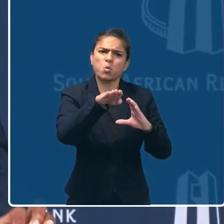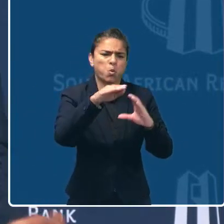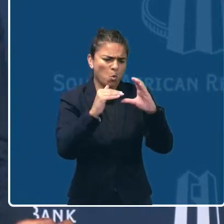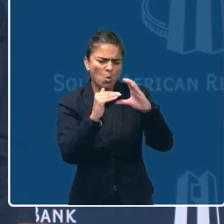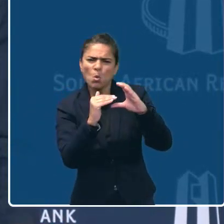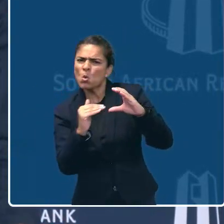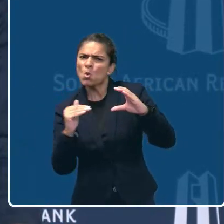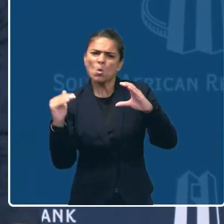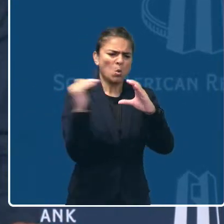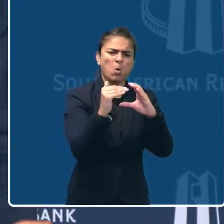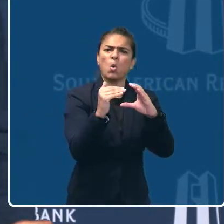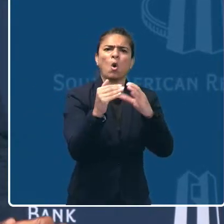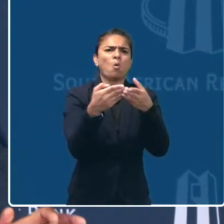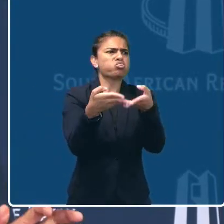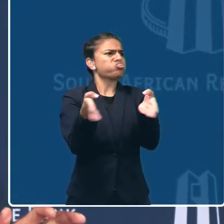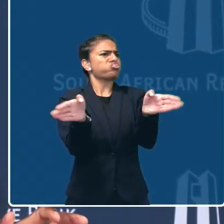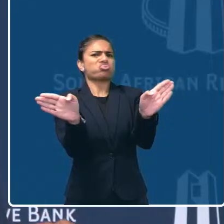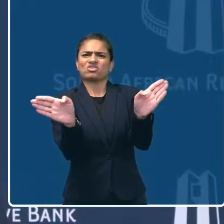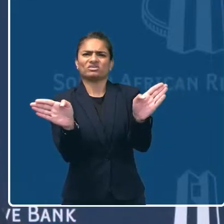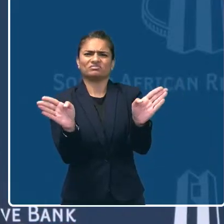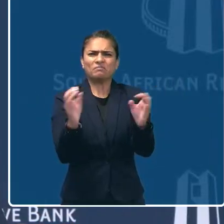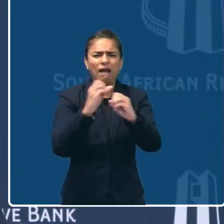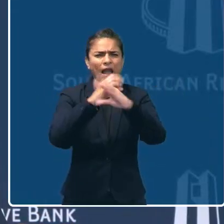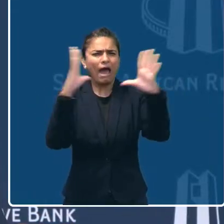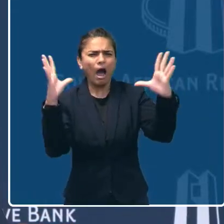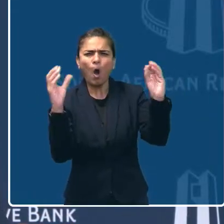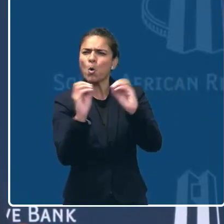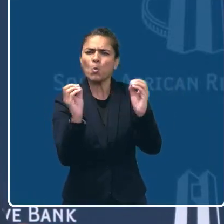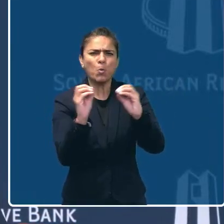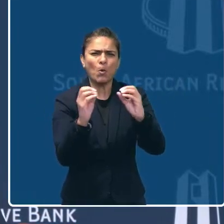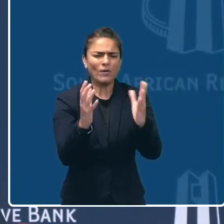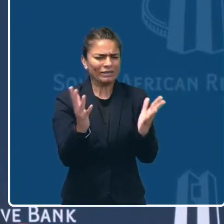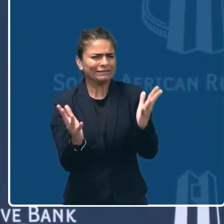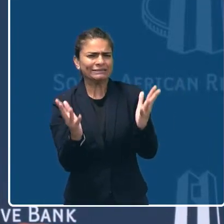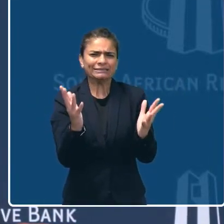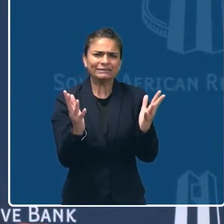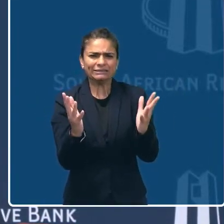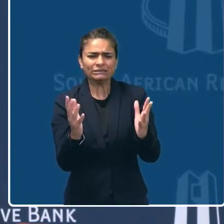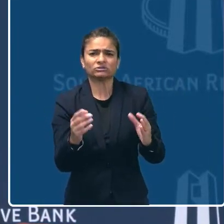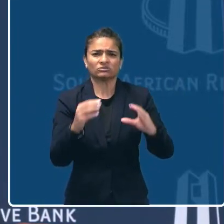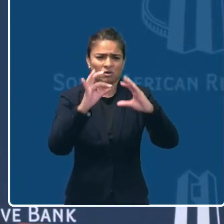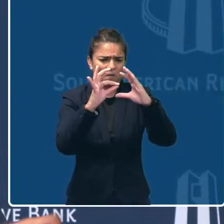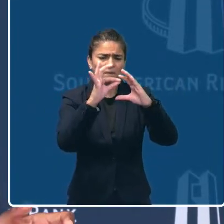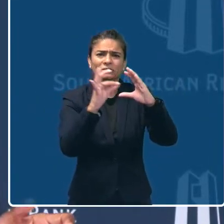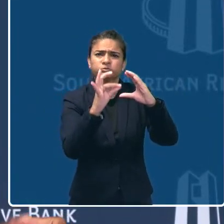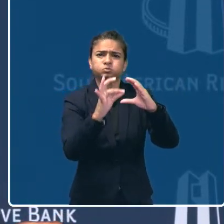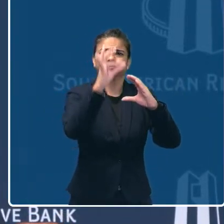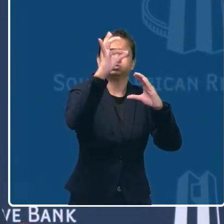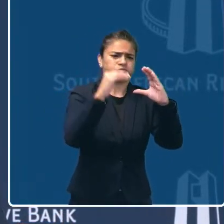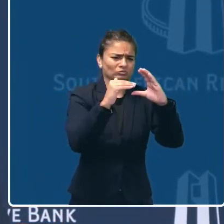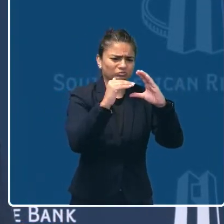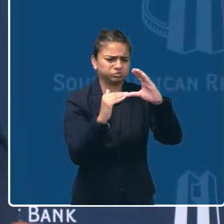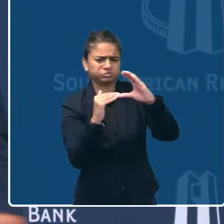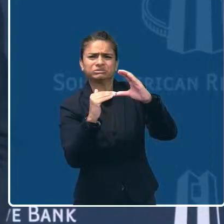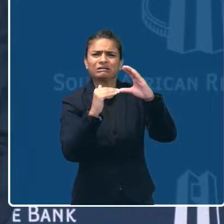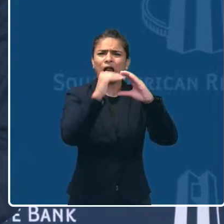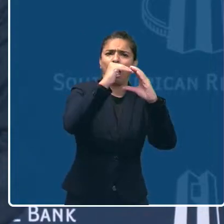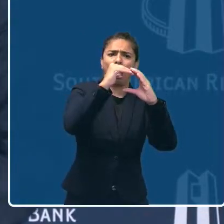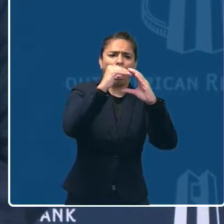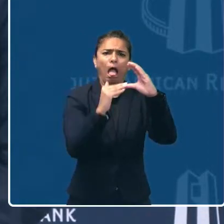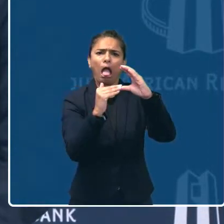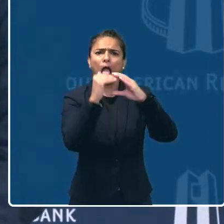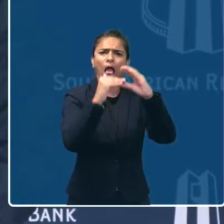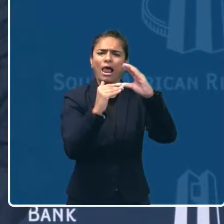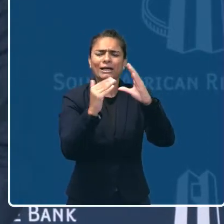high and too wide. The National Treasury and the South African Reserve Bank have